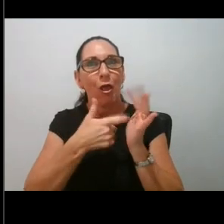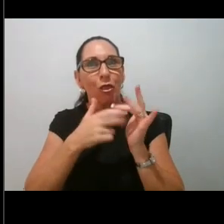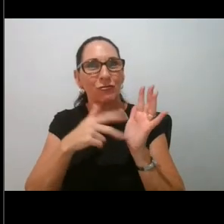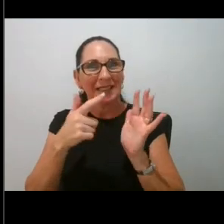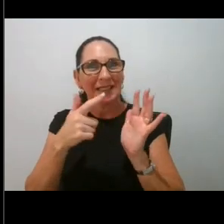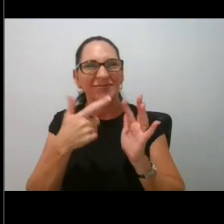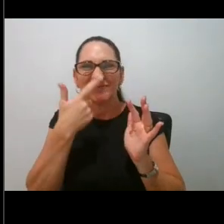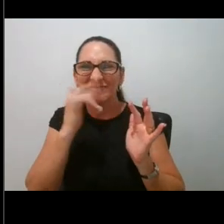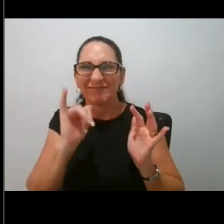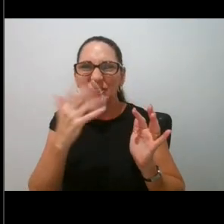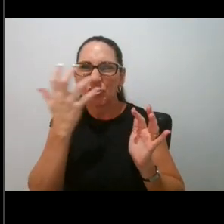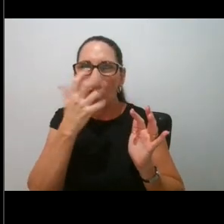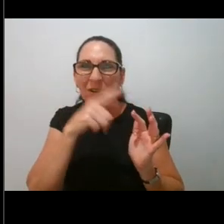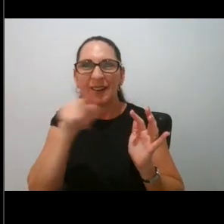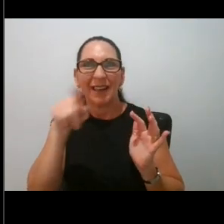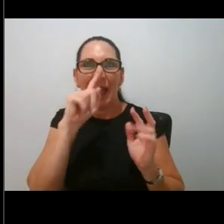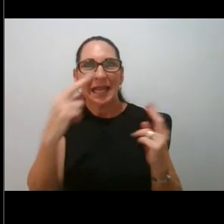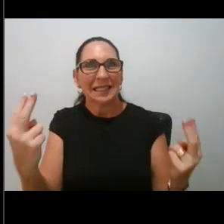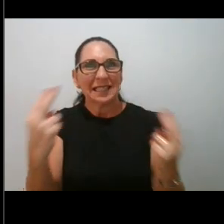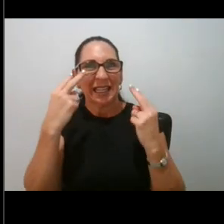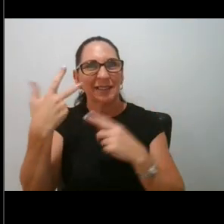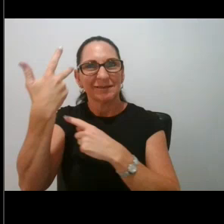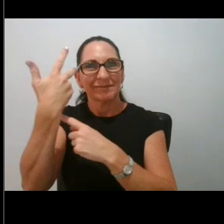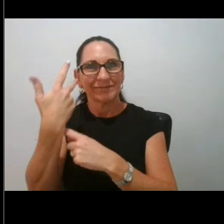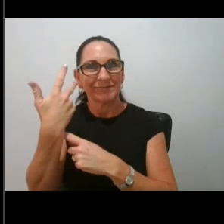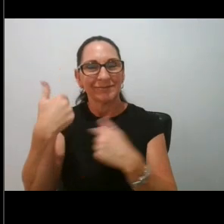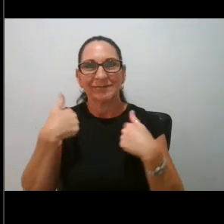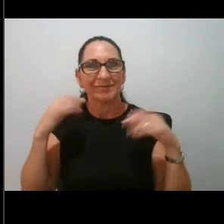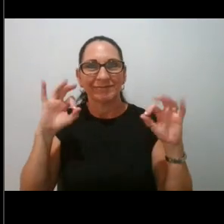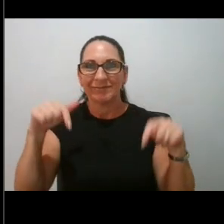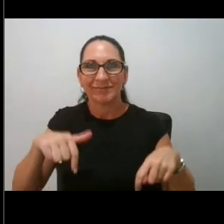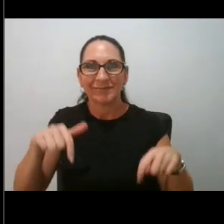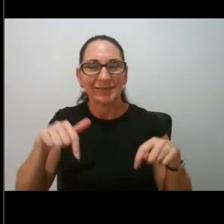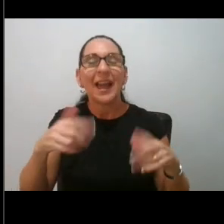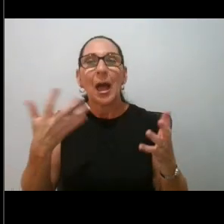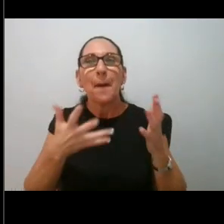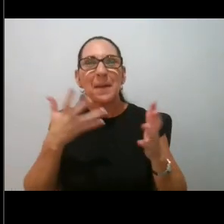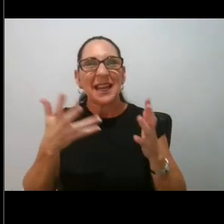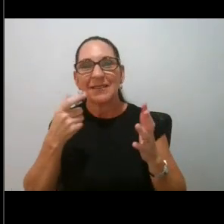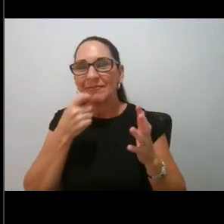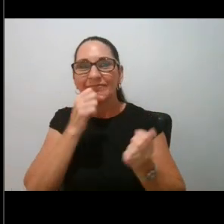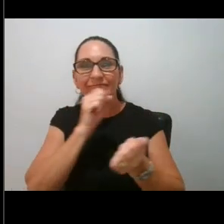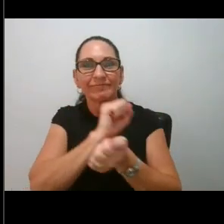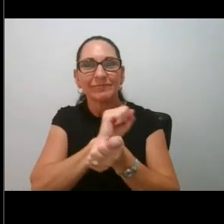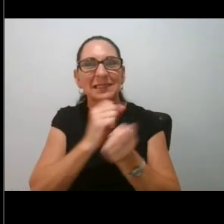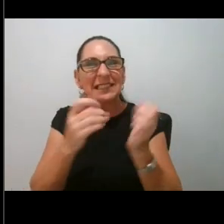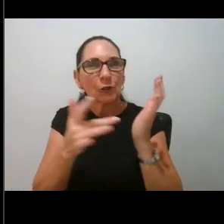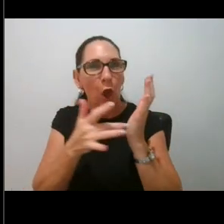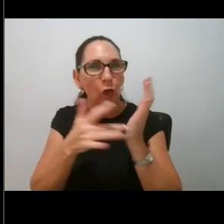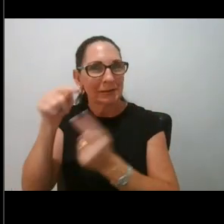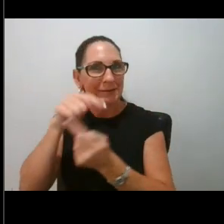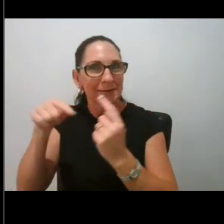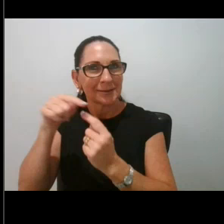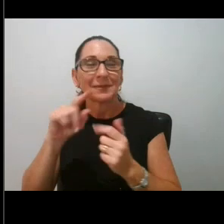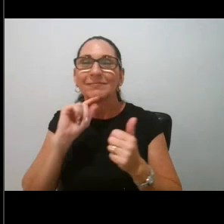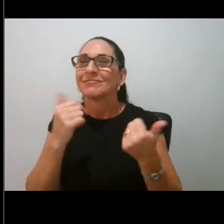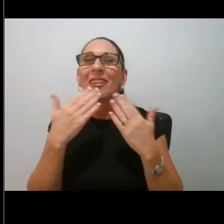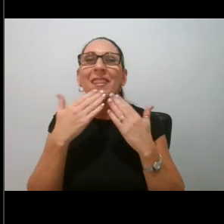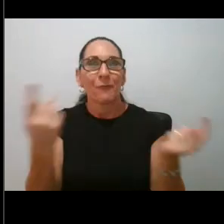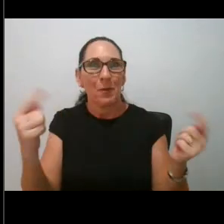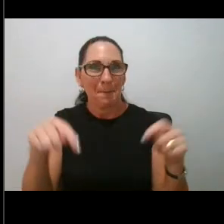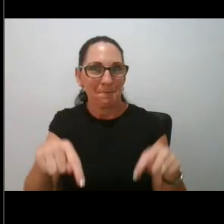We're subject to technology limitations here, but great to have you along today. I'm going to start with an acknowledgement of